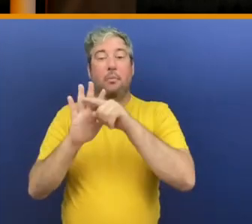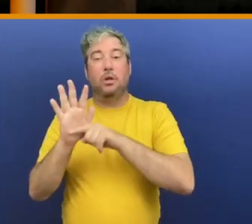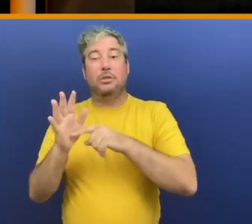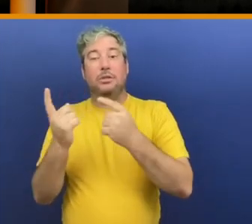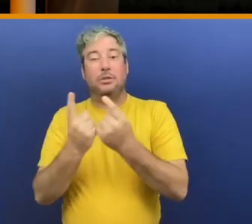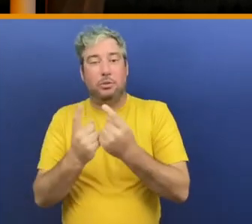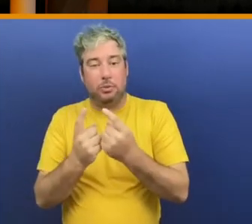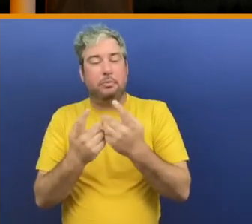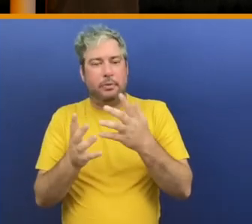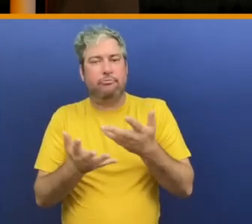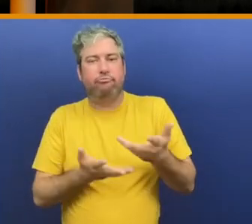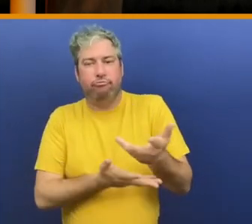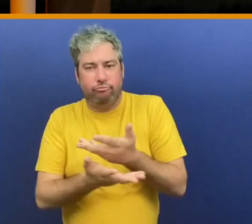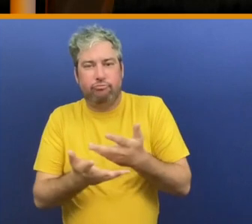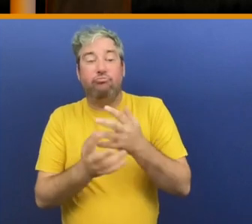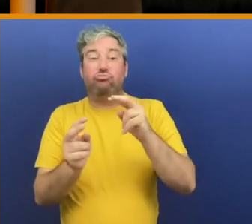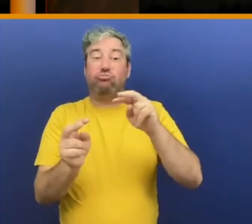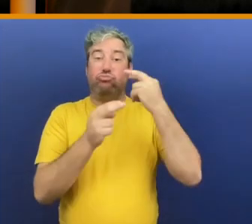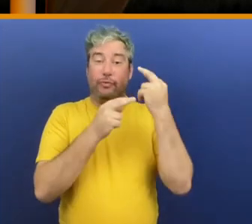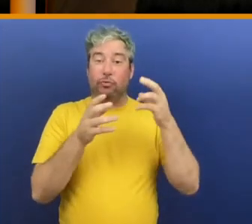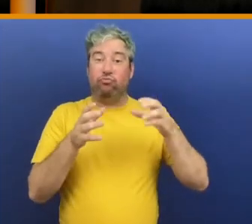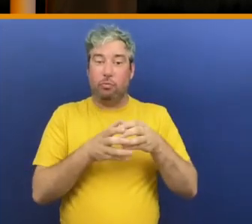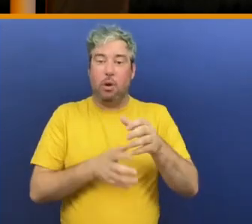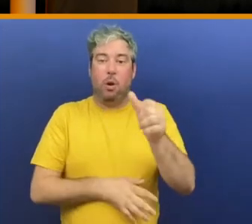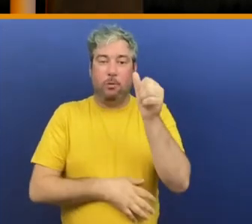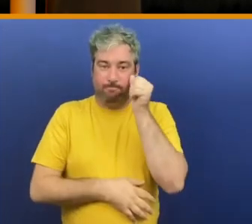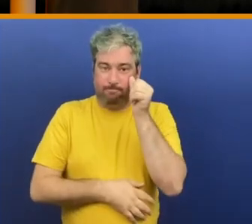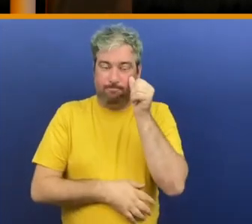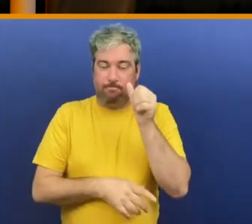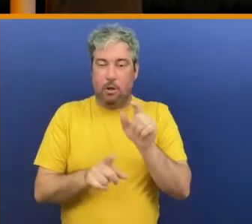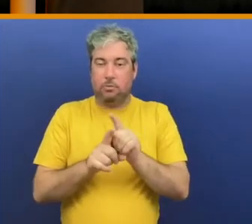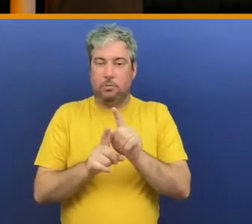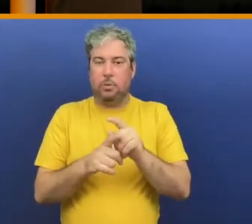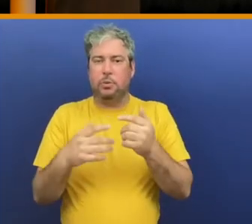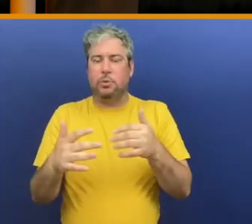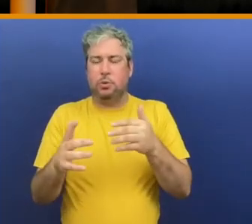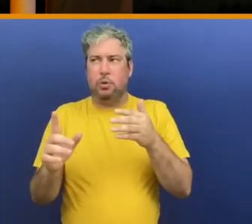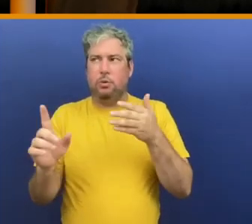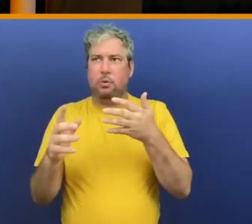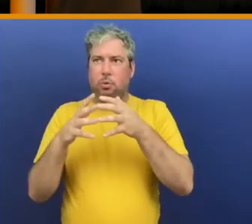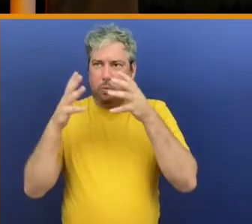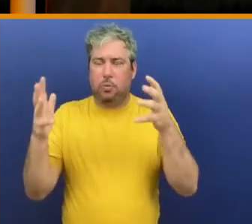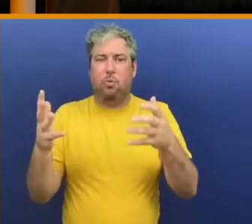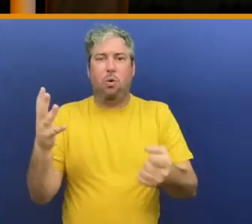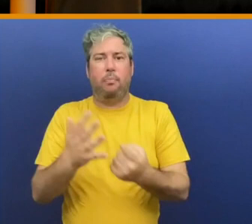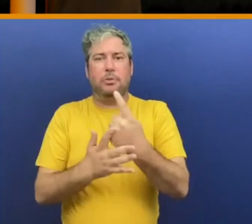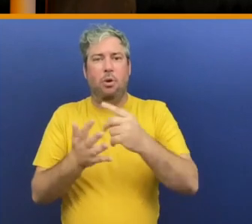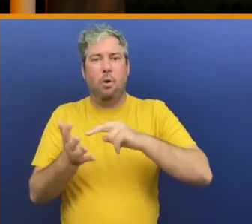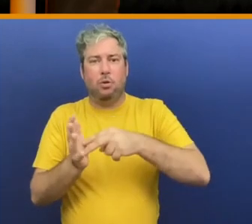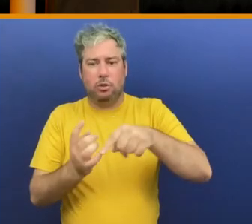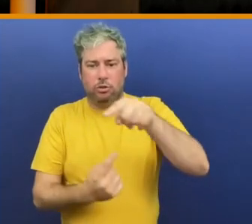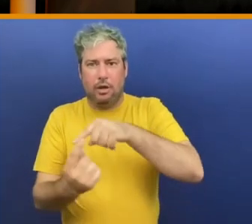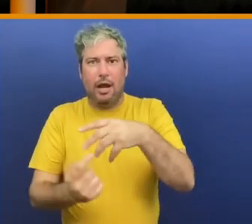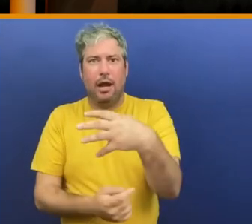the enormous opportunity that organisations have to build the party through reaching out to interest groups and